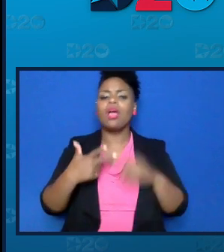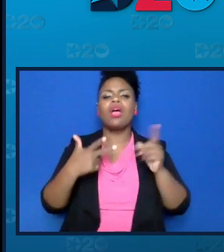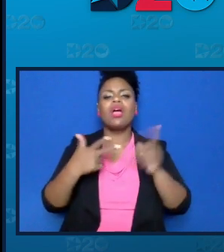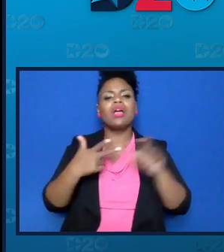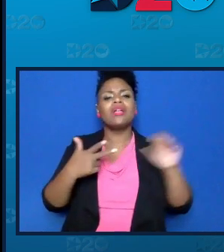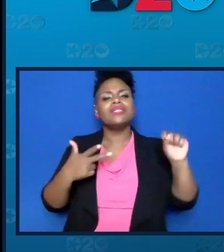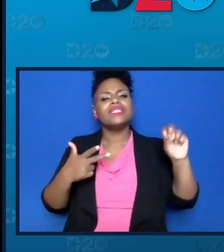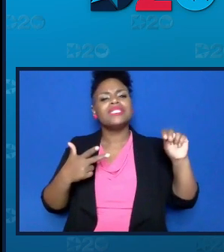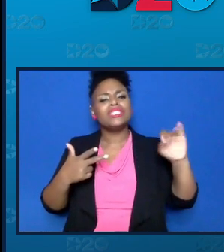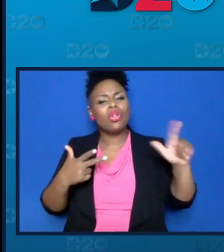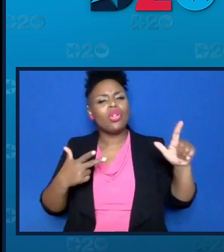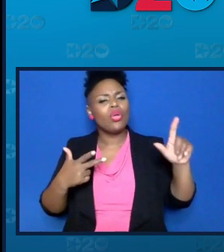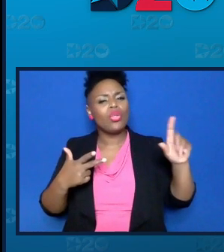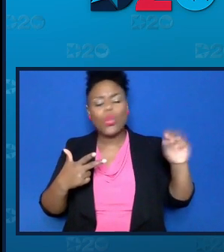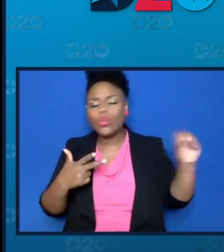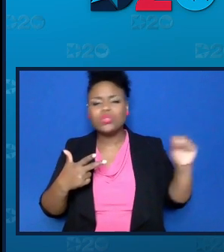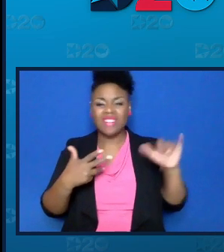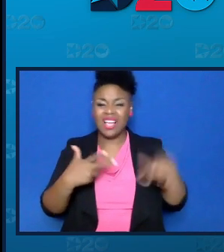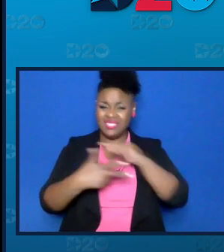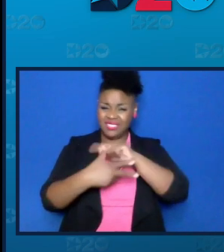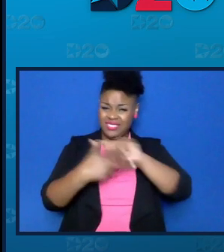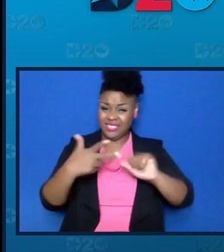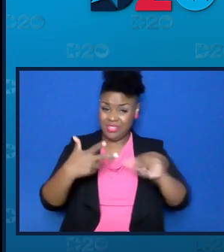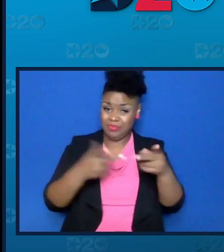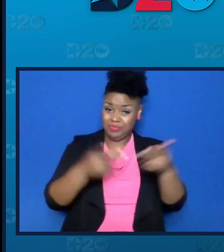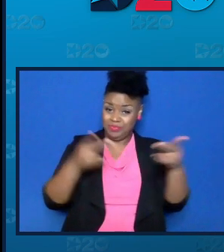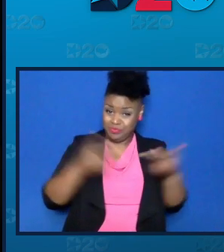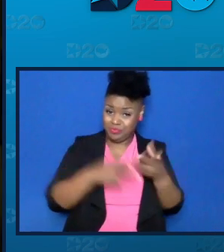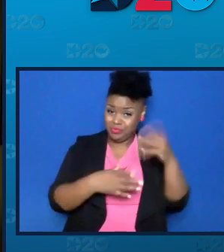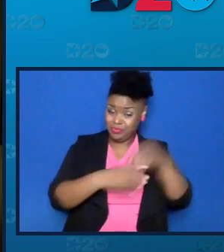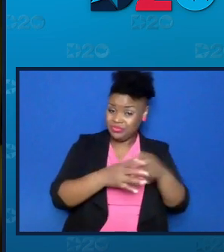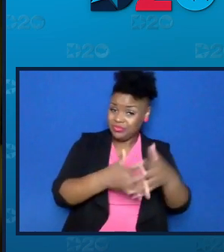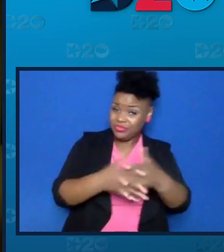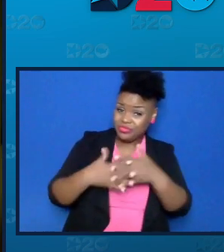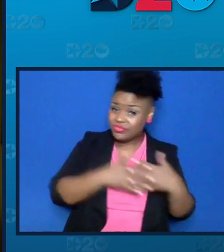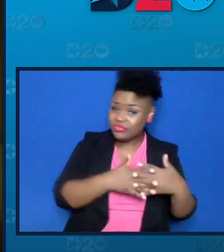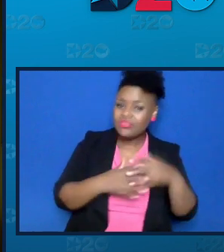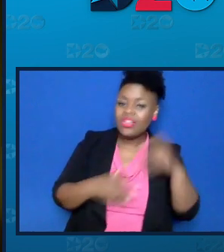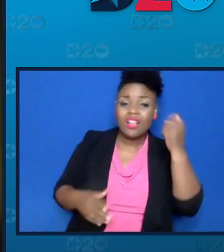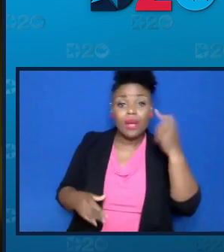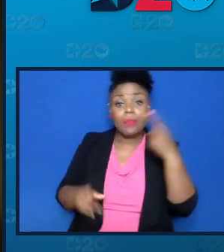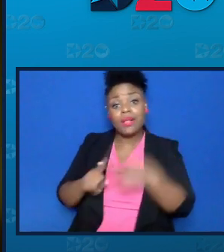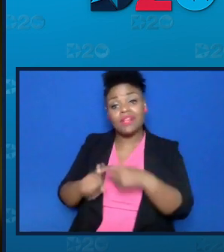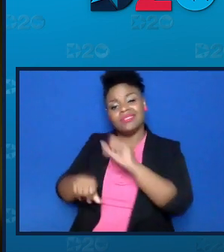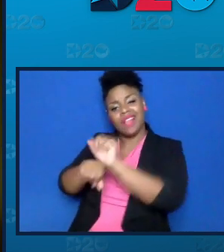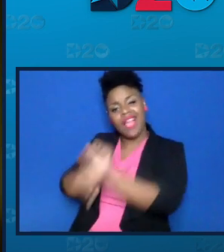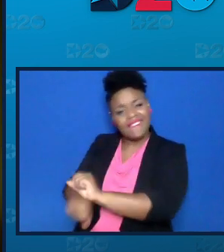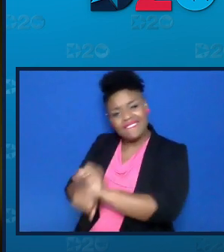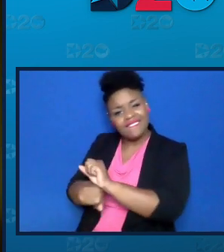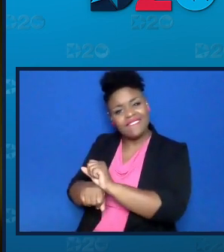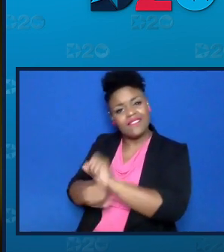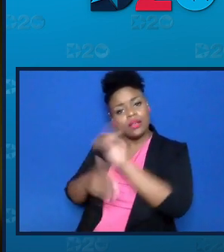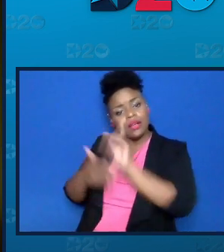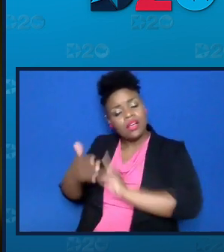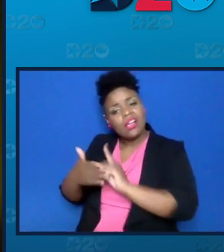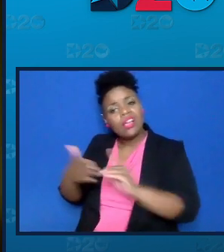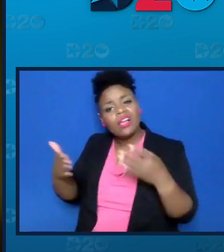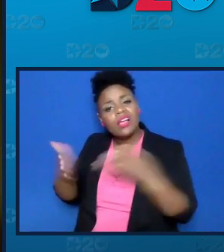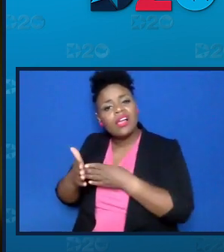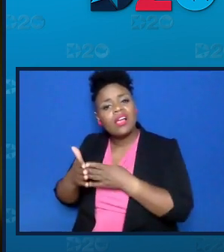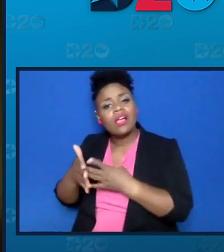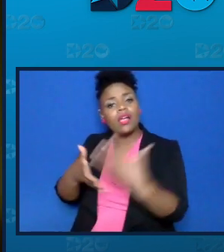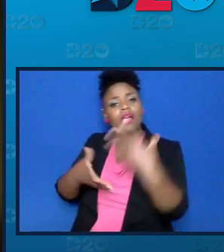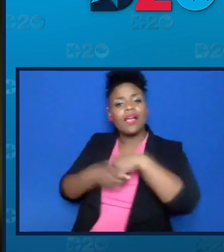slavery, segregation, and systemic discrimination. Often, we'd prefer to hear the trumpets rather than face